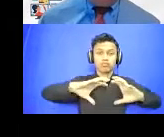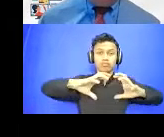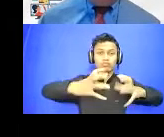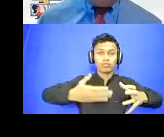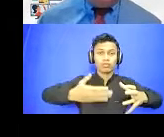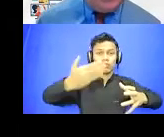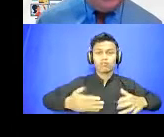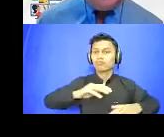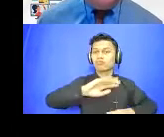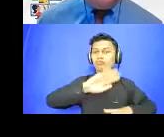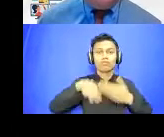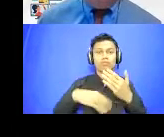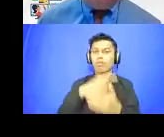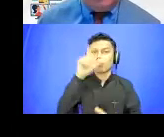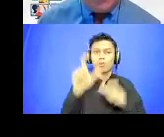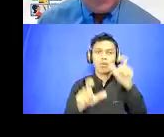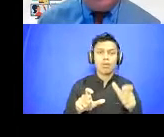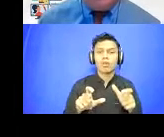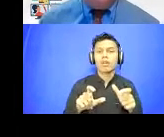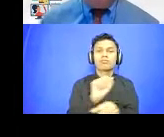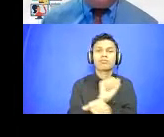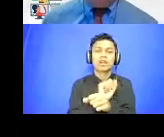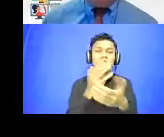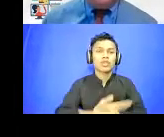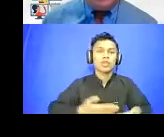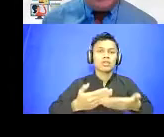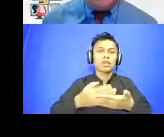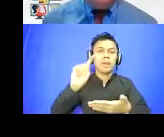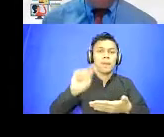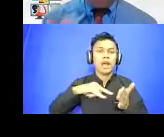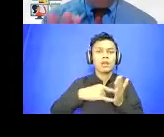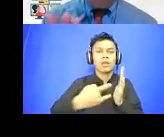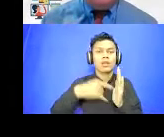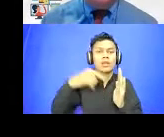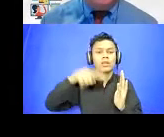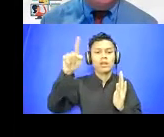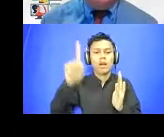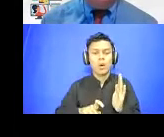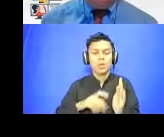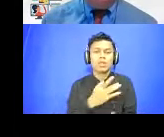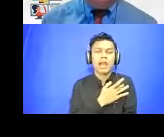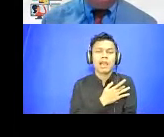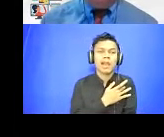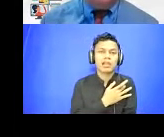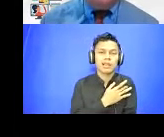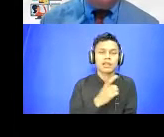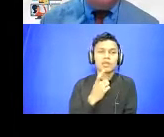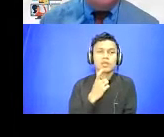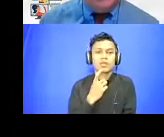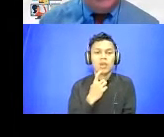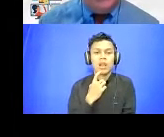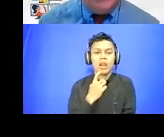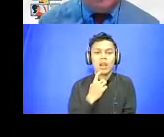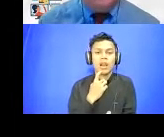technology need to think very carefully about 3 major challenges.